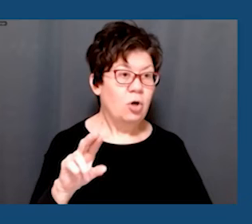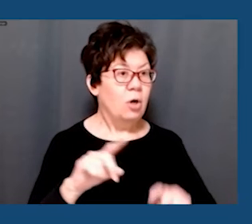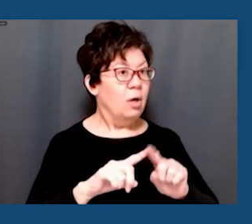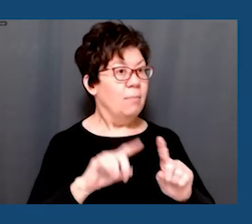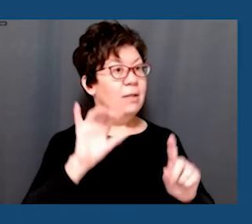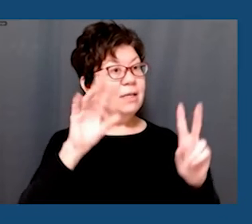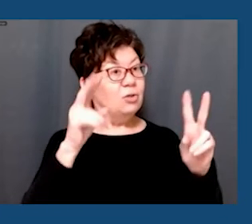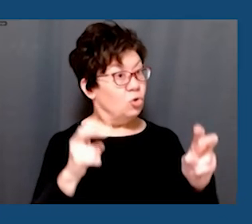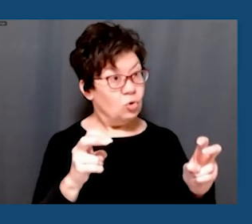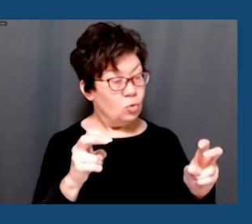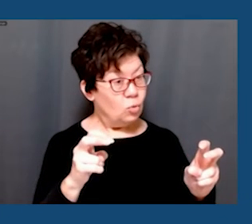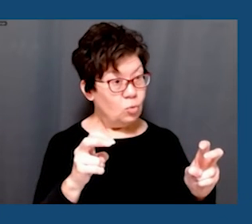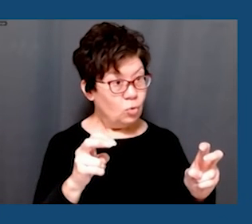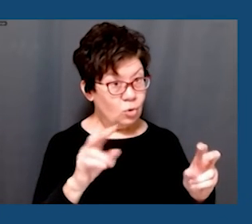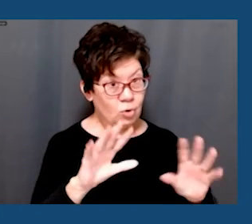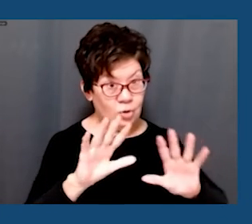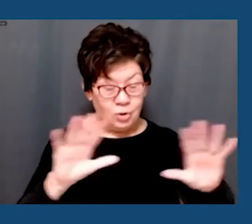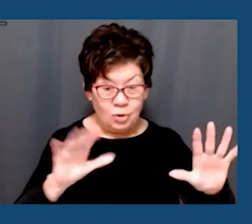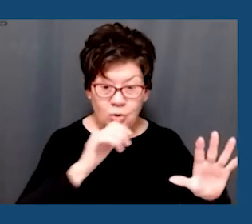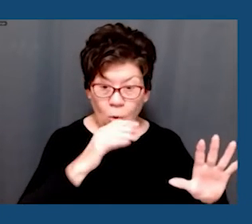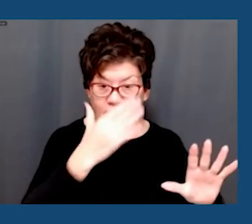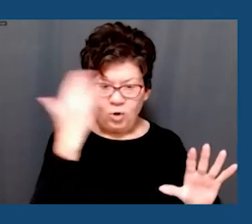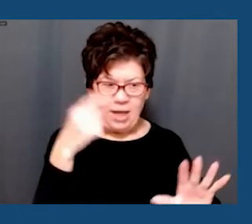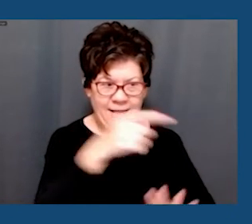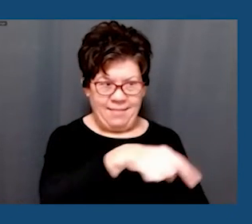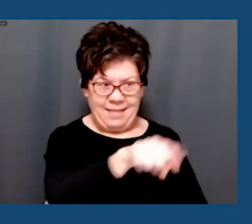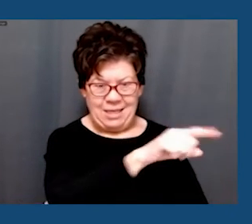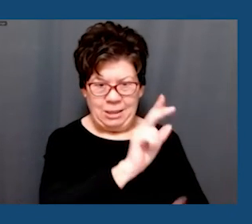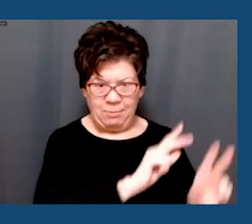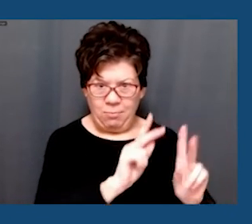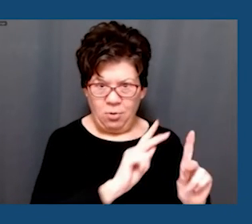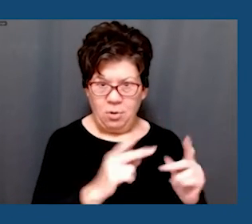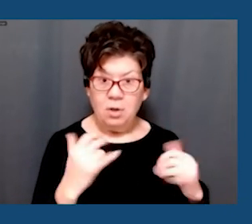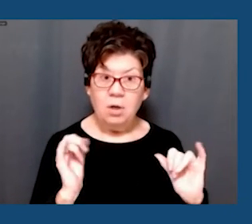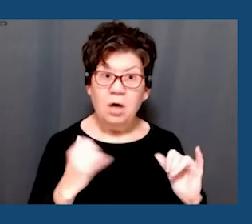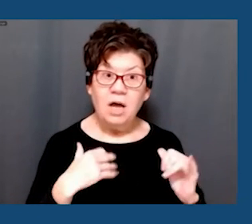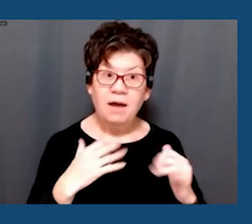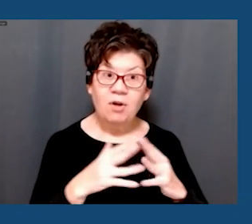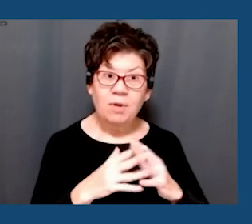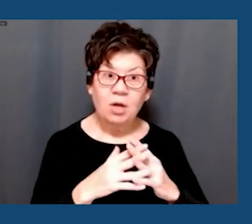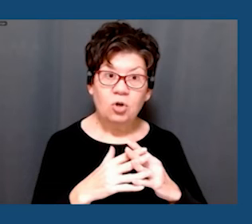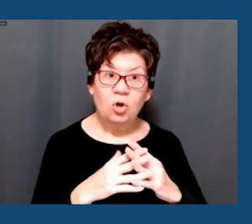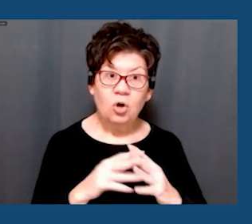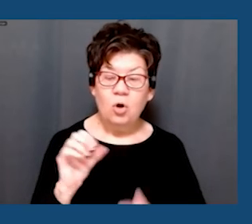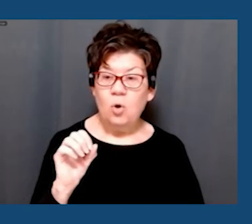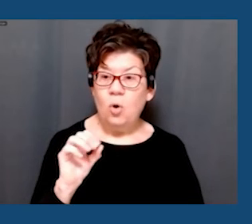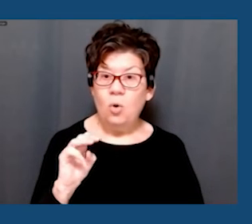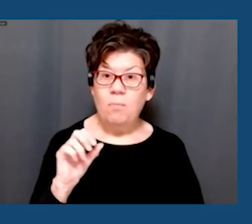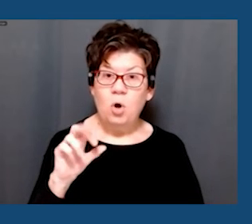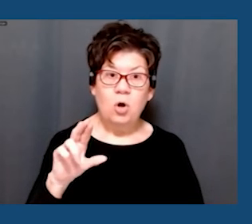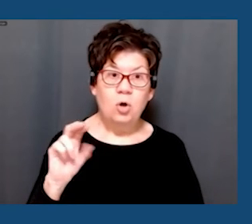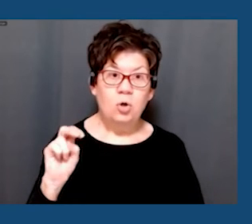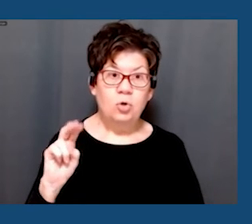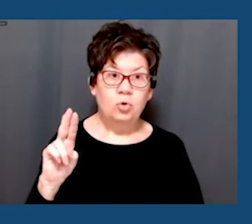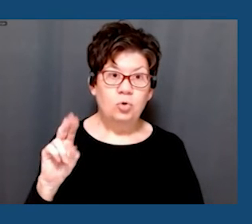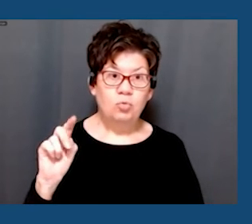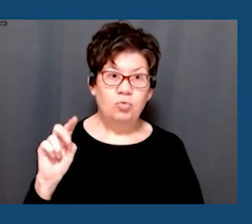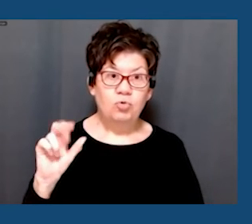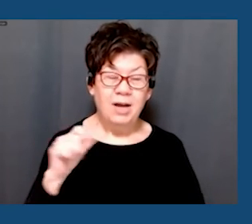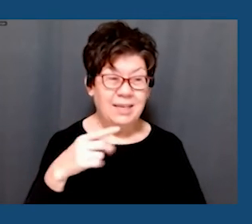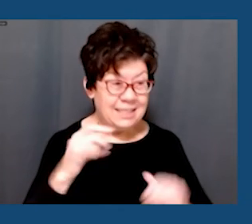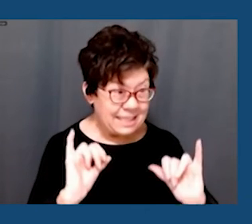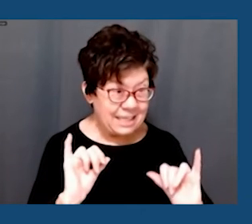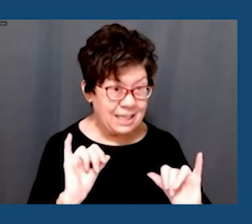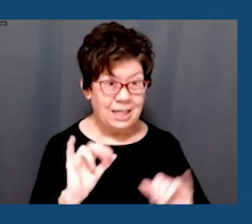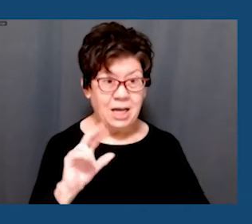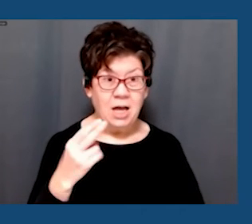issue was, don't forget these people. We still have an American hostage, Omer Nutra, who lives on Long Island, who's a hostage. So I want the hostages